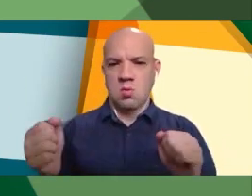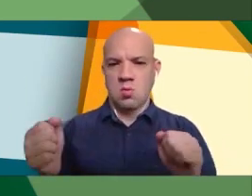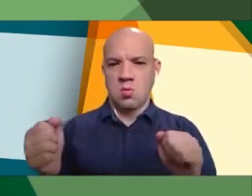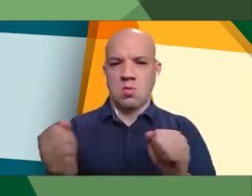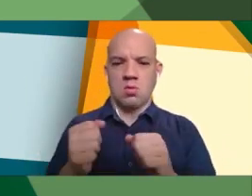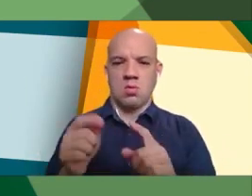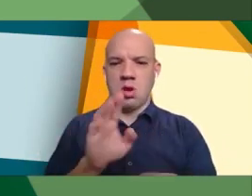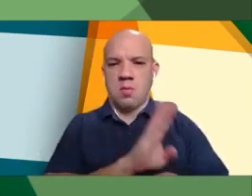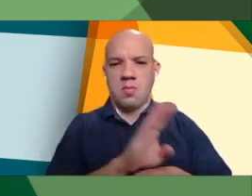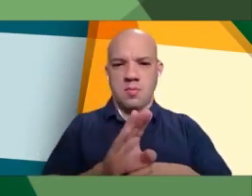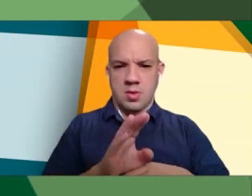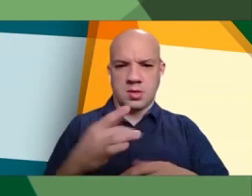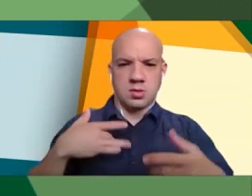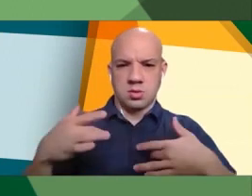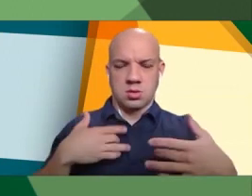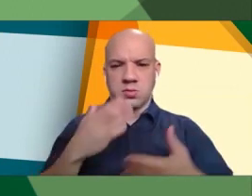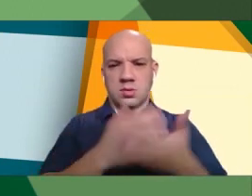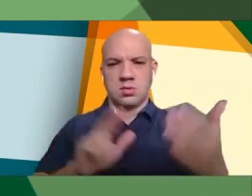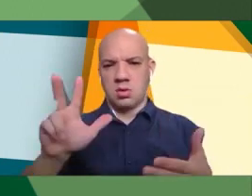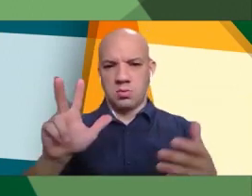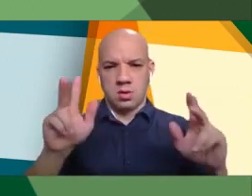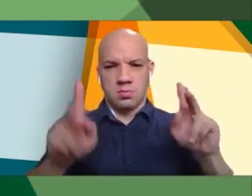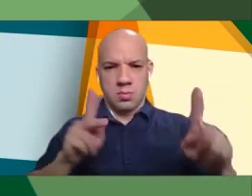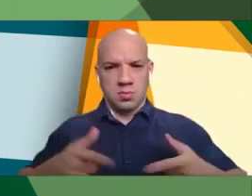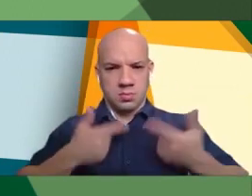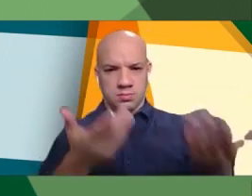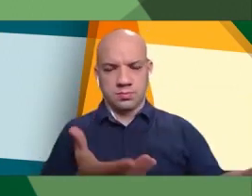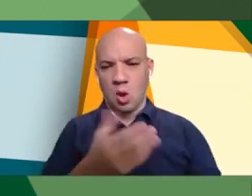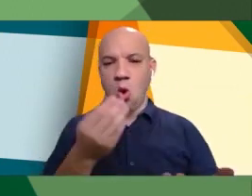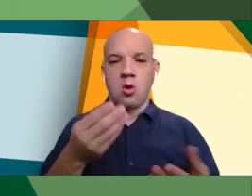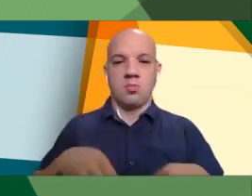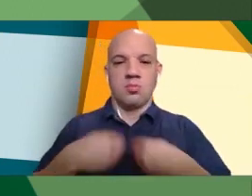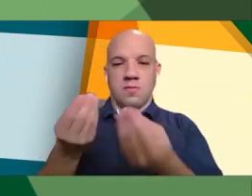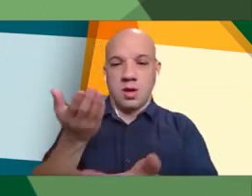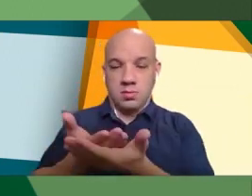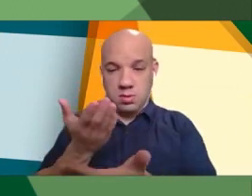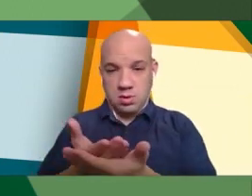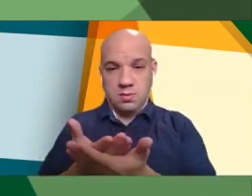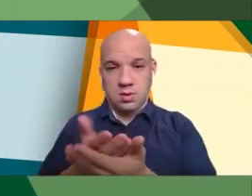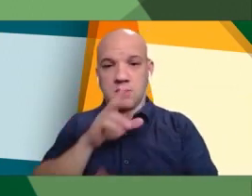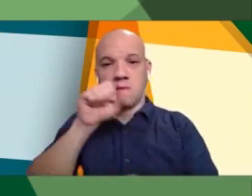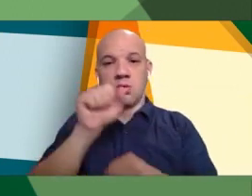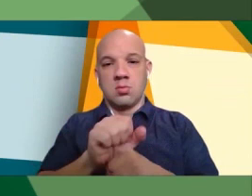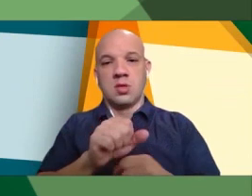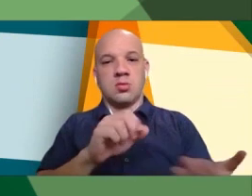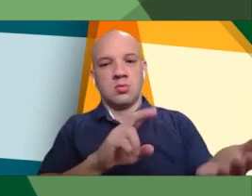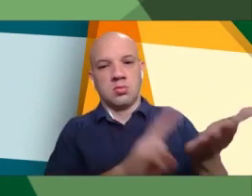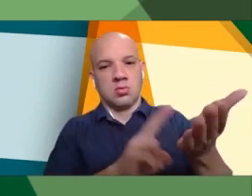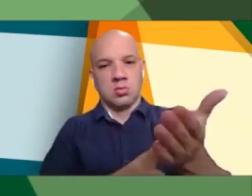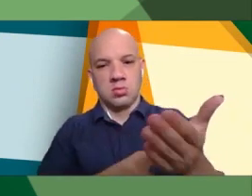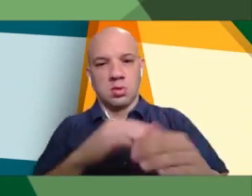concerned were Section 3 residents, or provides evidence of a commitment to subcontract in excess